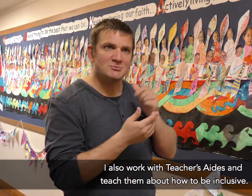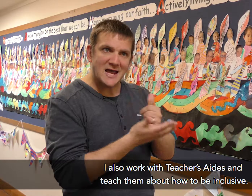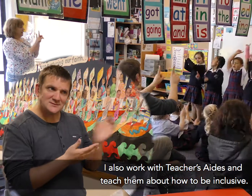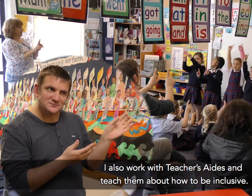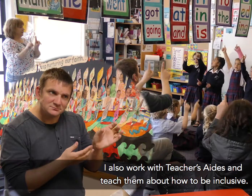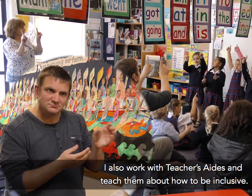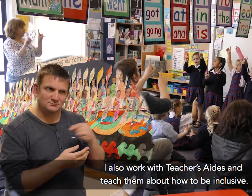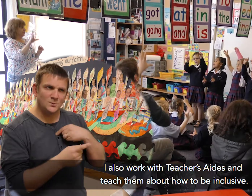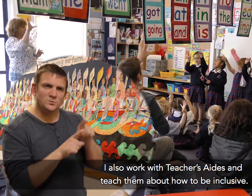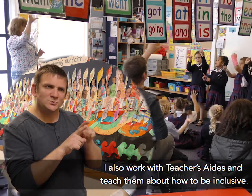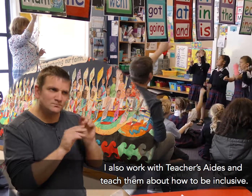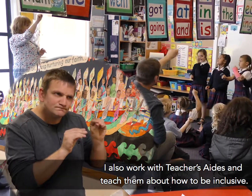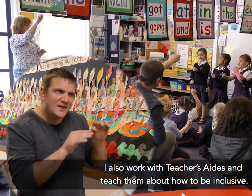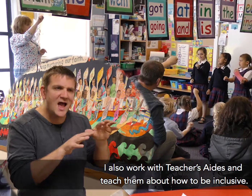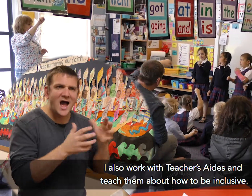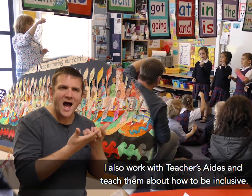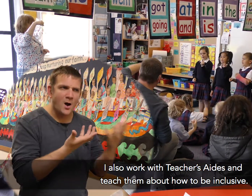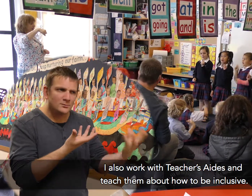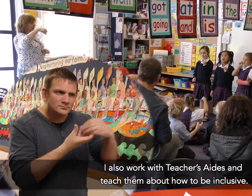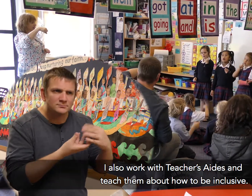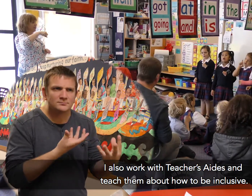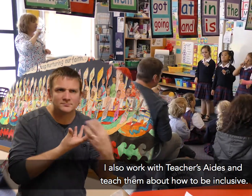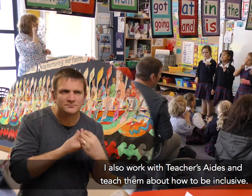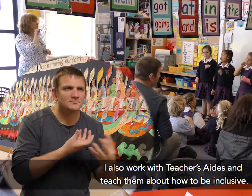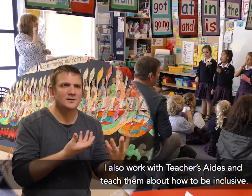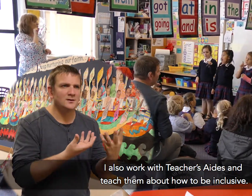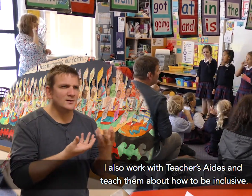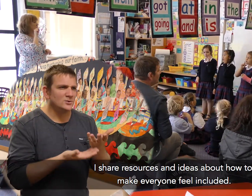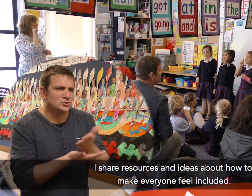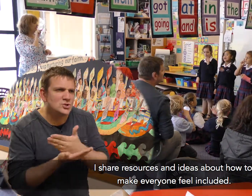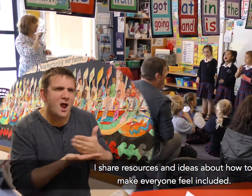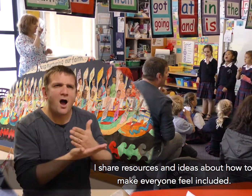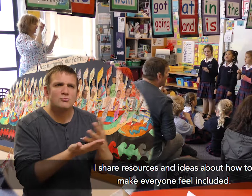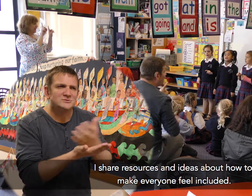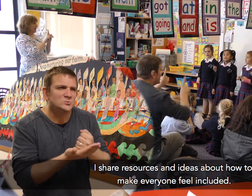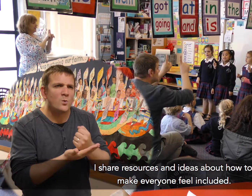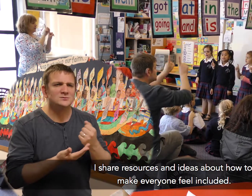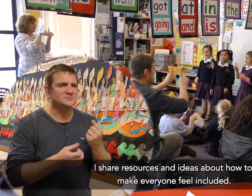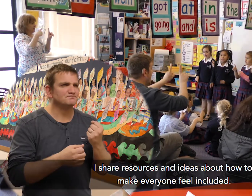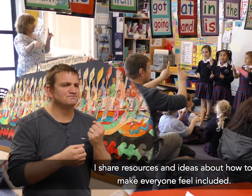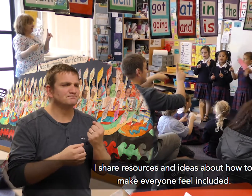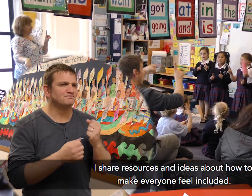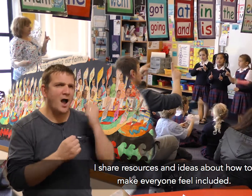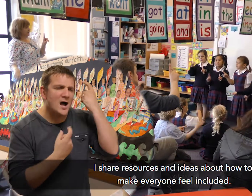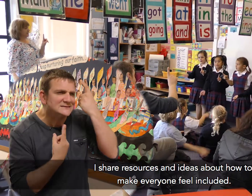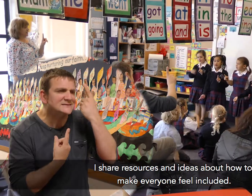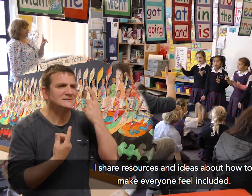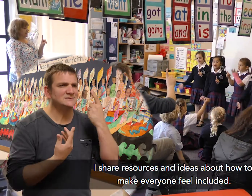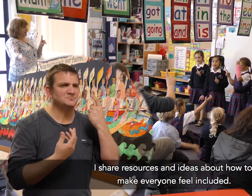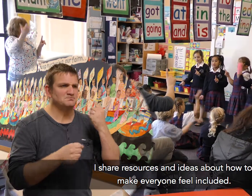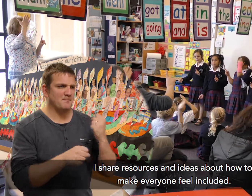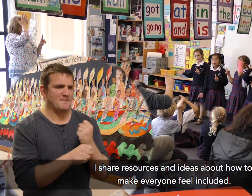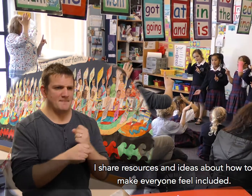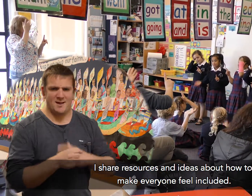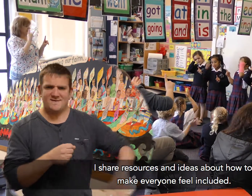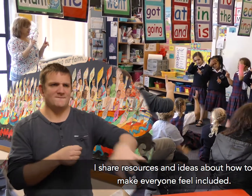I also work with teacher aides and teach them about how to be inclusive. I share resources and ideas about how to make everyone